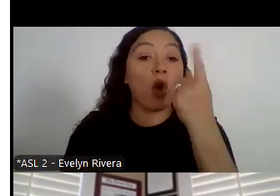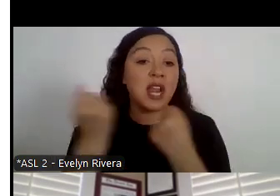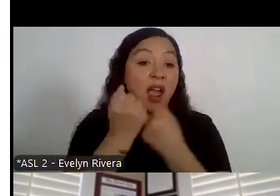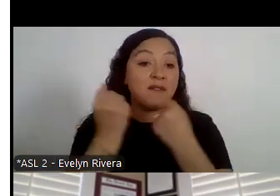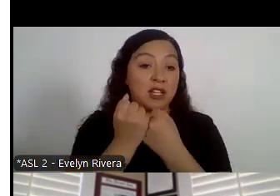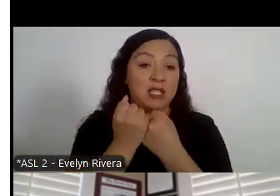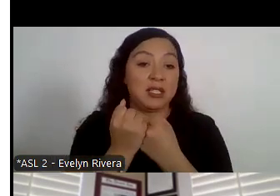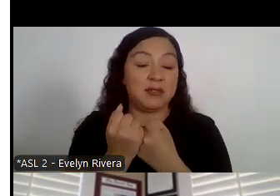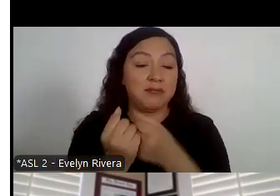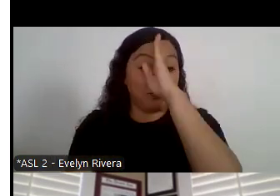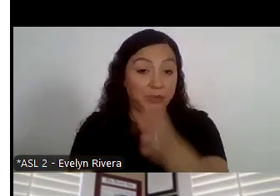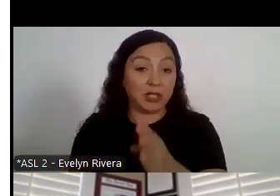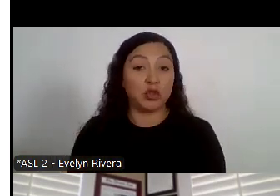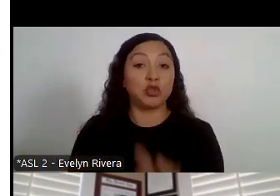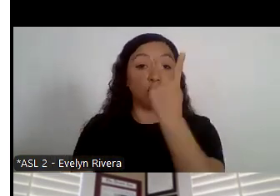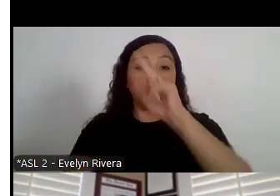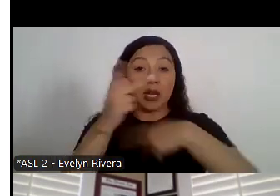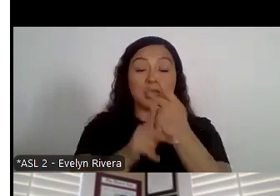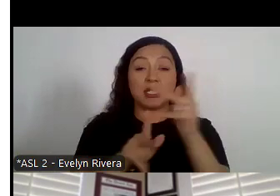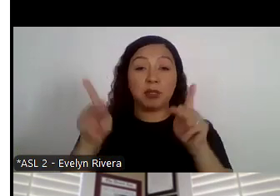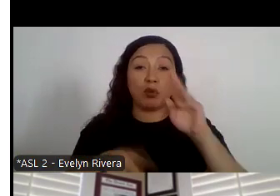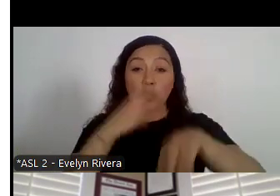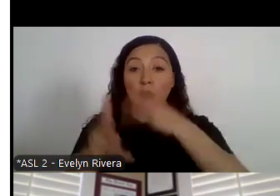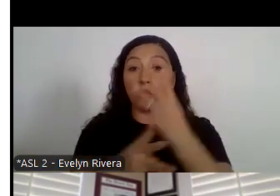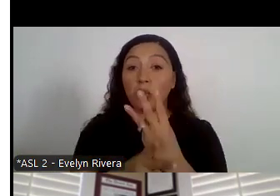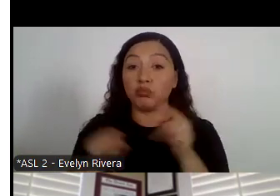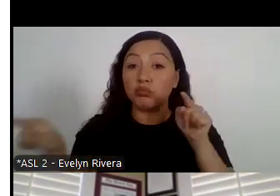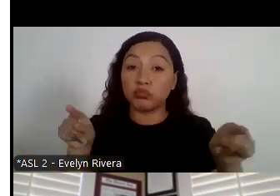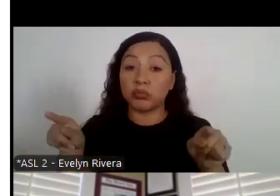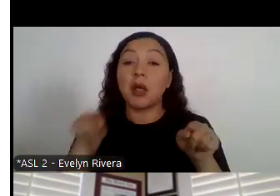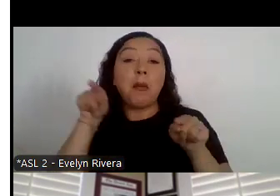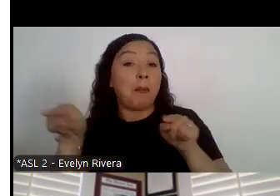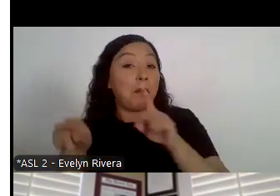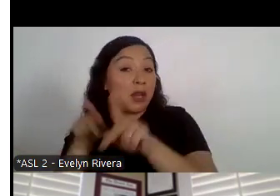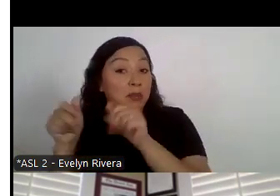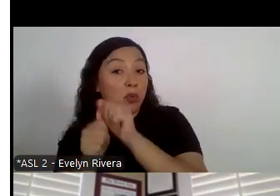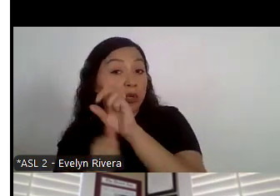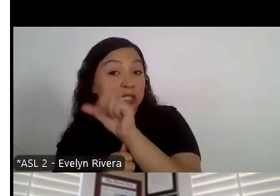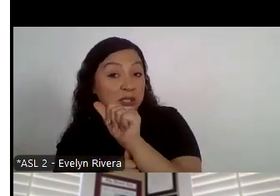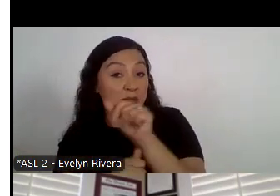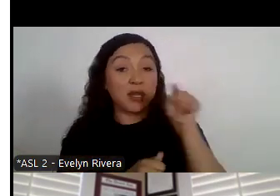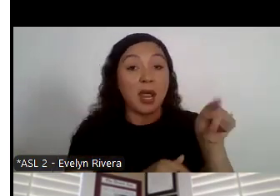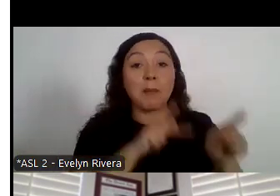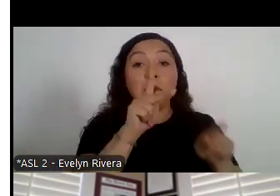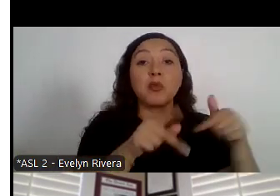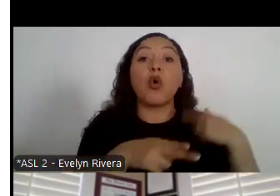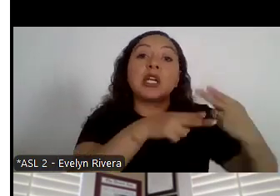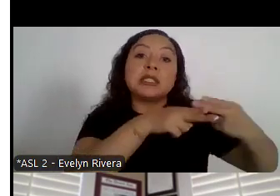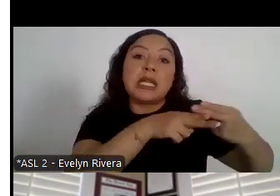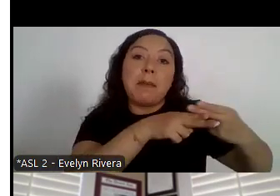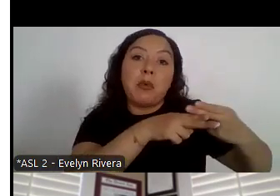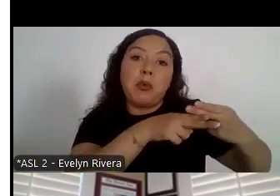there are two types of people in the world: people with disabilities and people who are temporarily